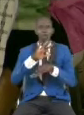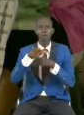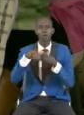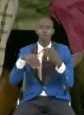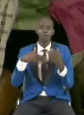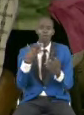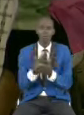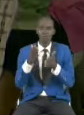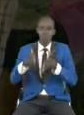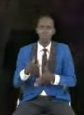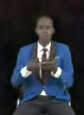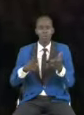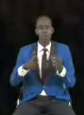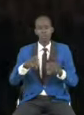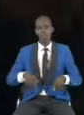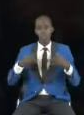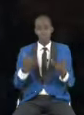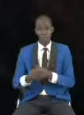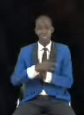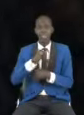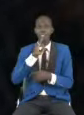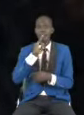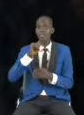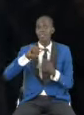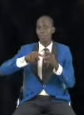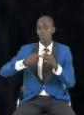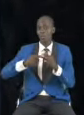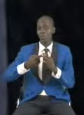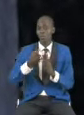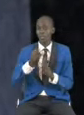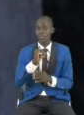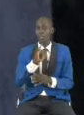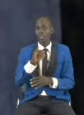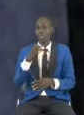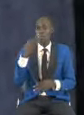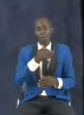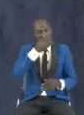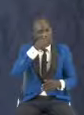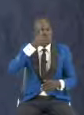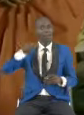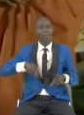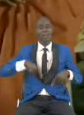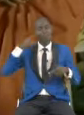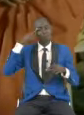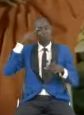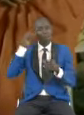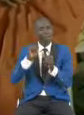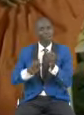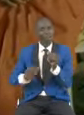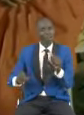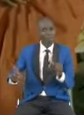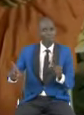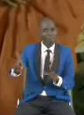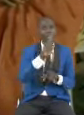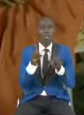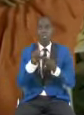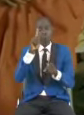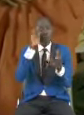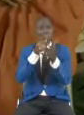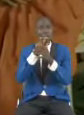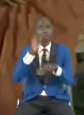Today, is the beginning of a better life for everyone. As you believe on the Lord